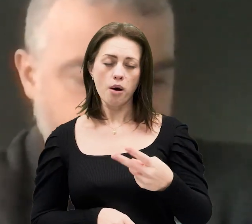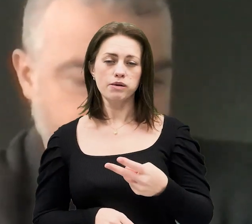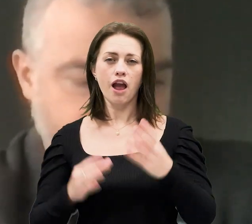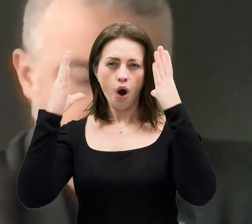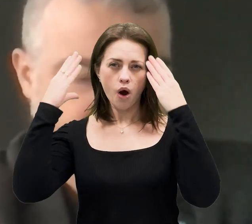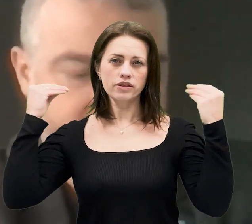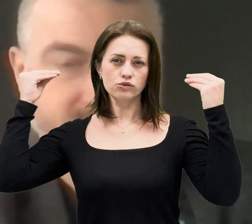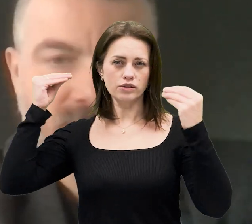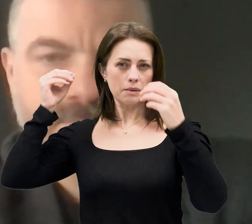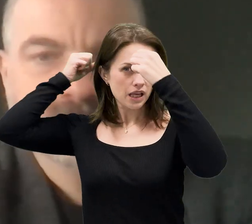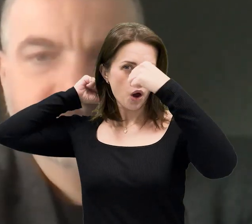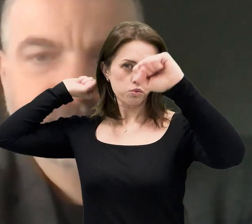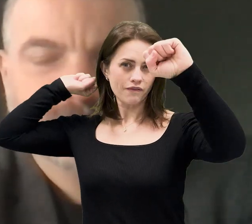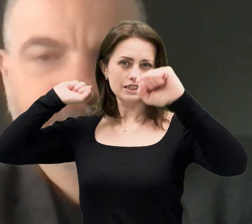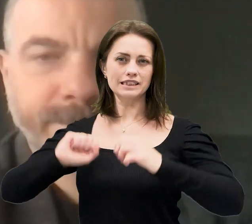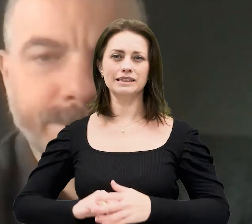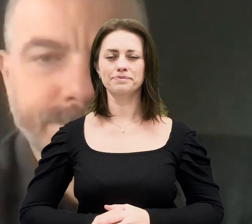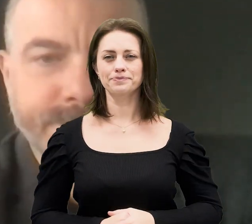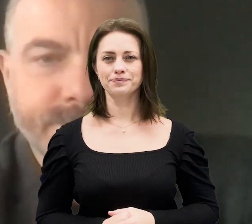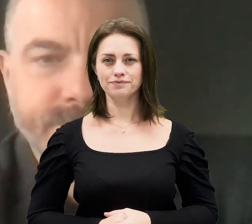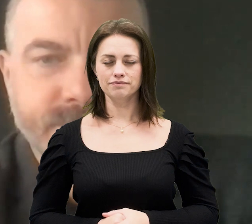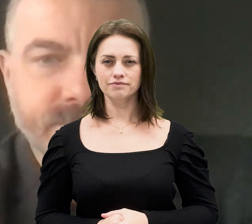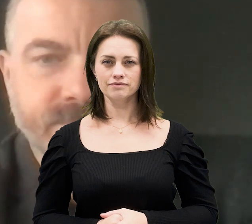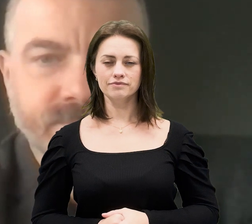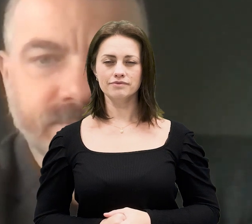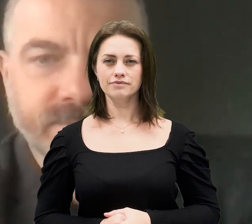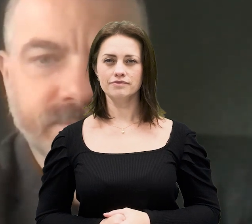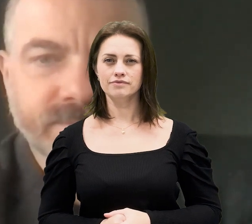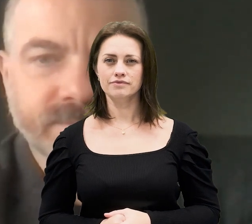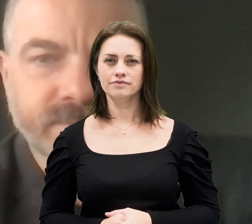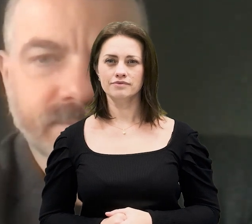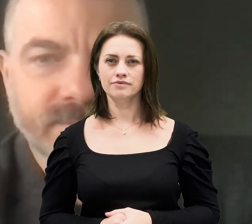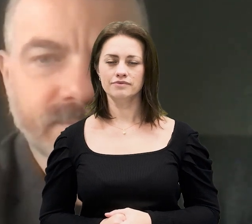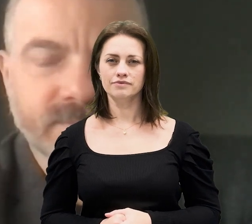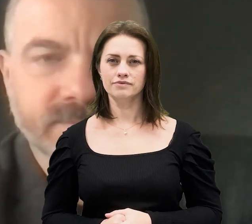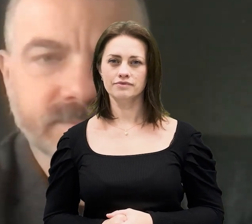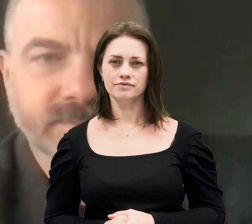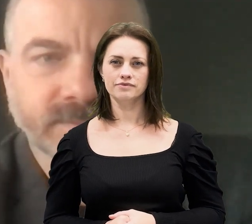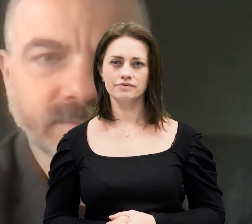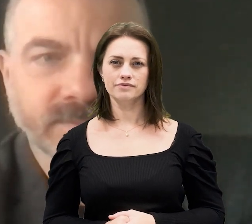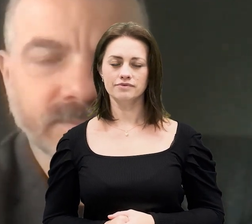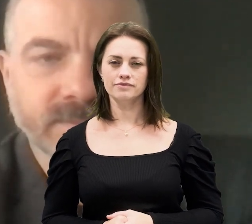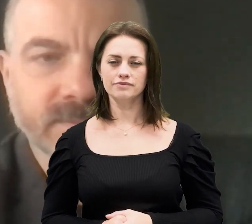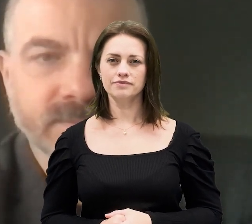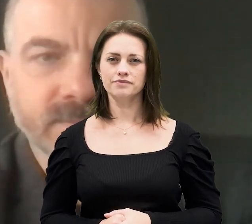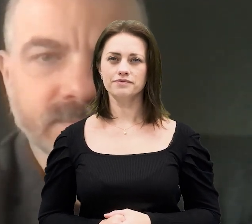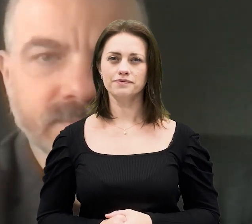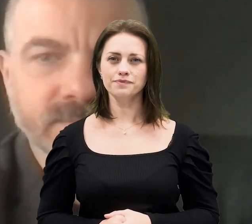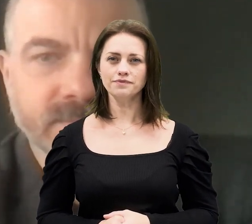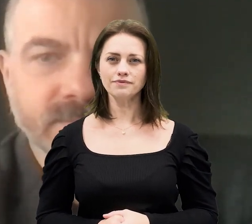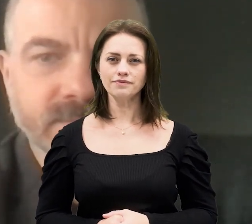and institutions, especially both Netherlands universities.